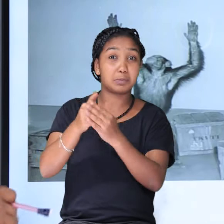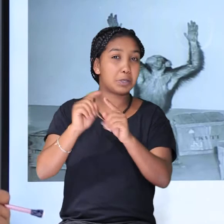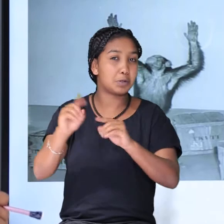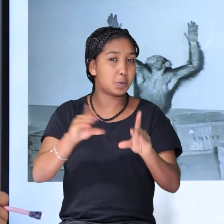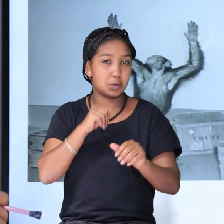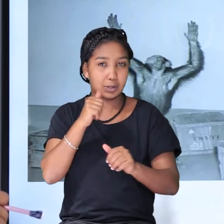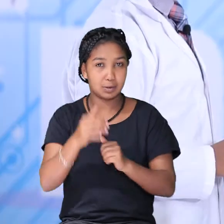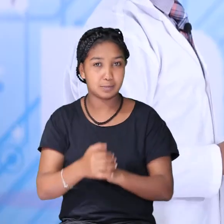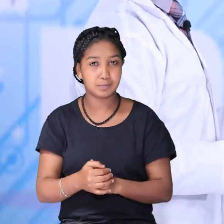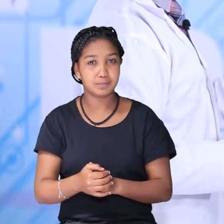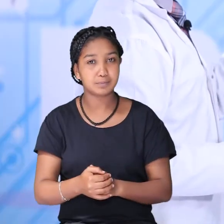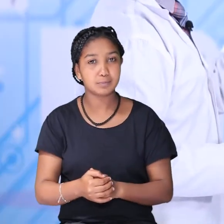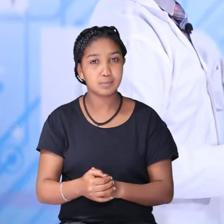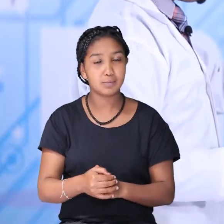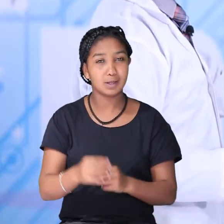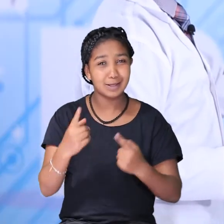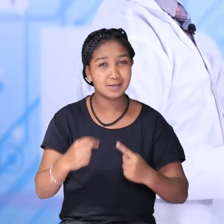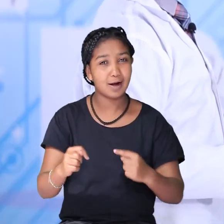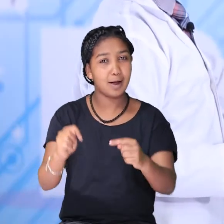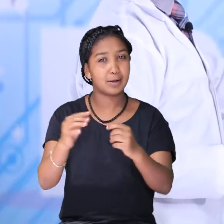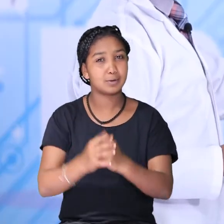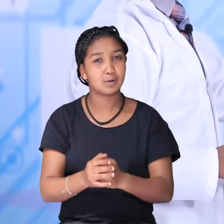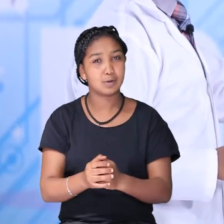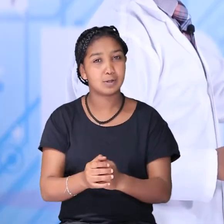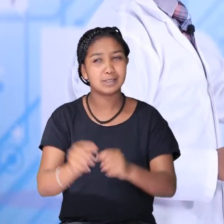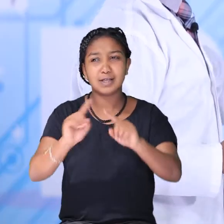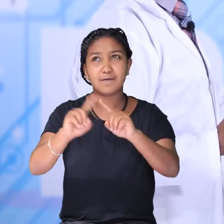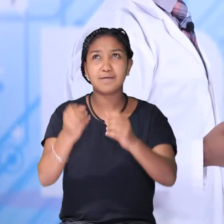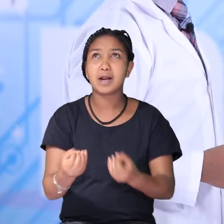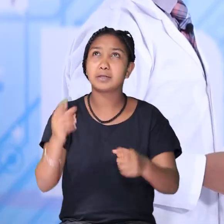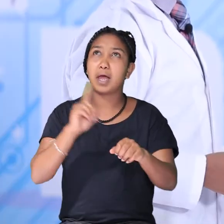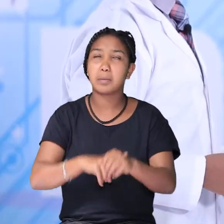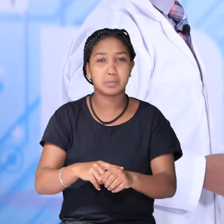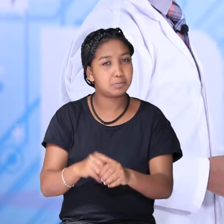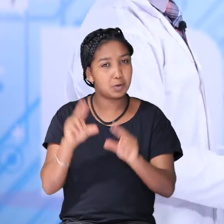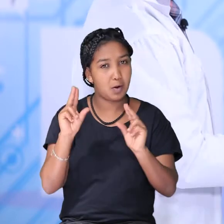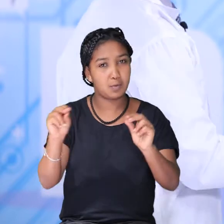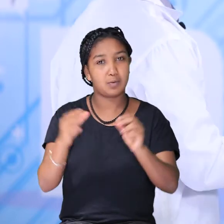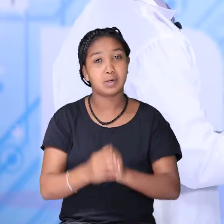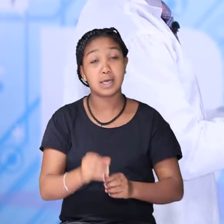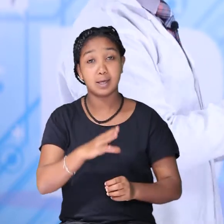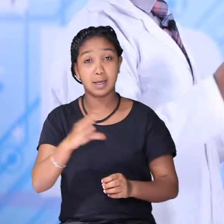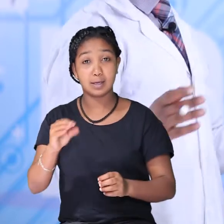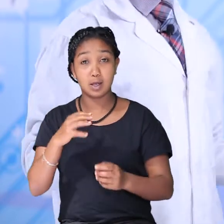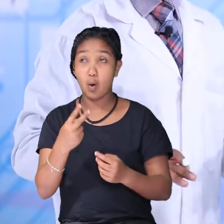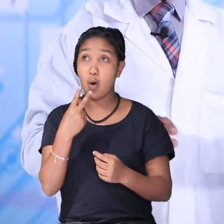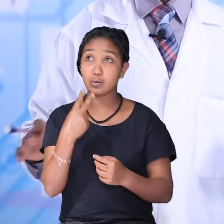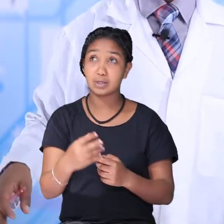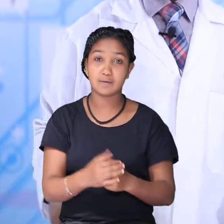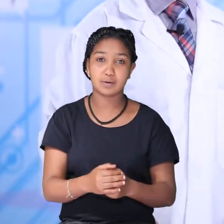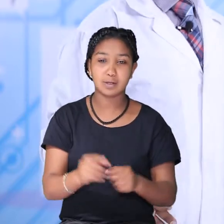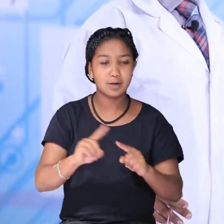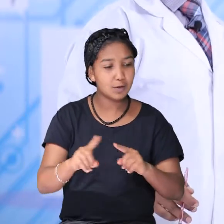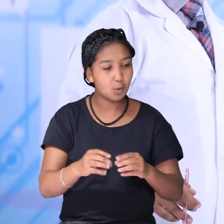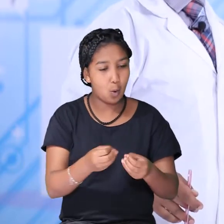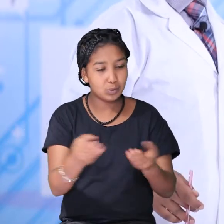he couldn't. He tried for several times, but he couldn't. And he observed